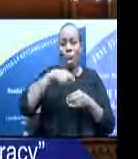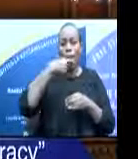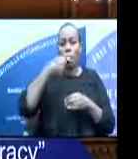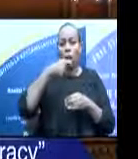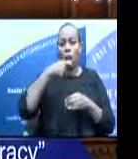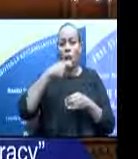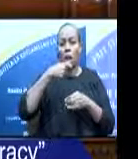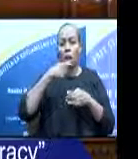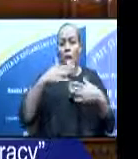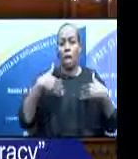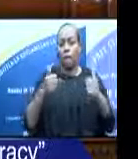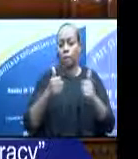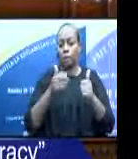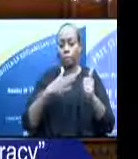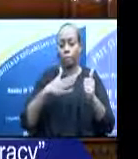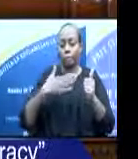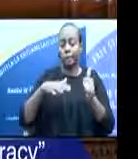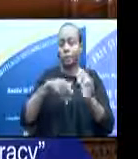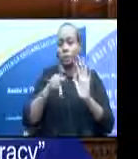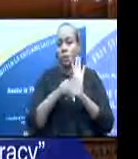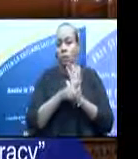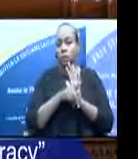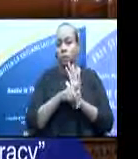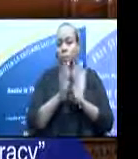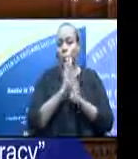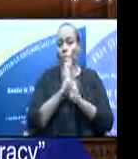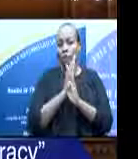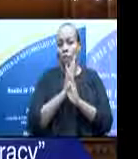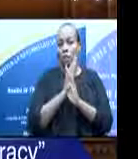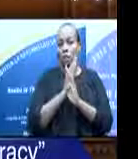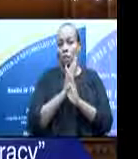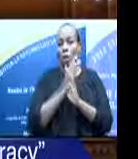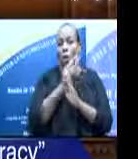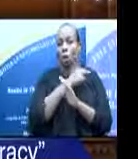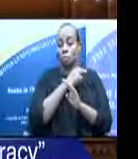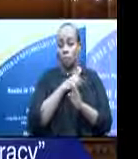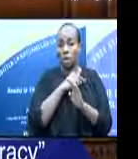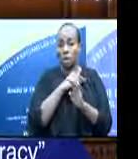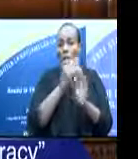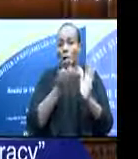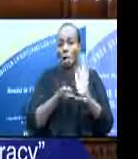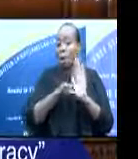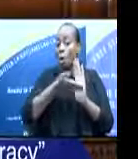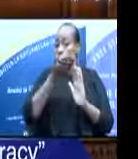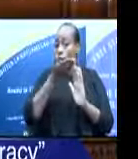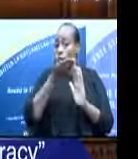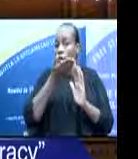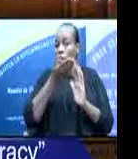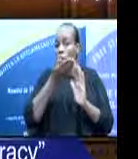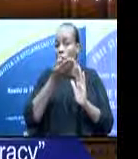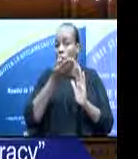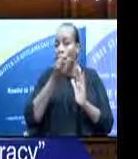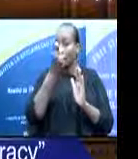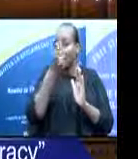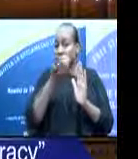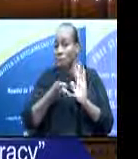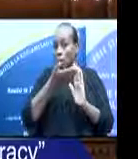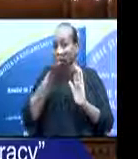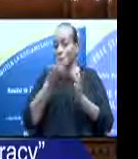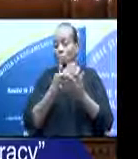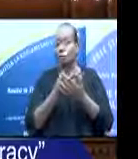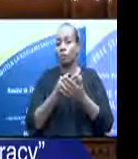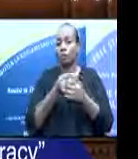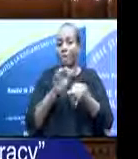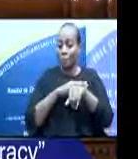healthcare position to prevent private hospitals overpricing medical care, which is a